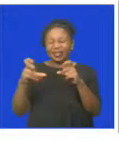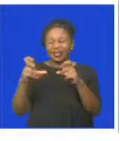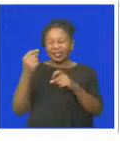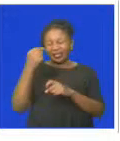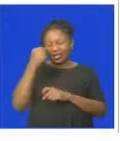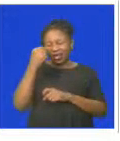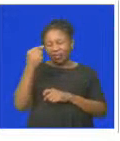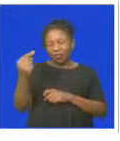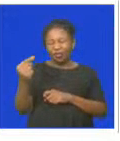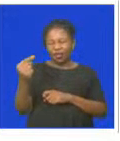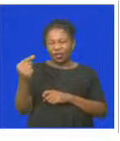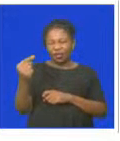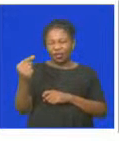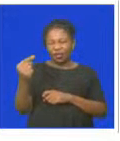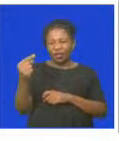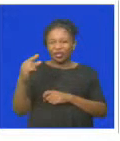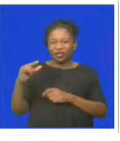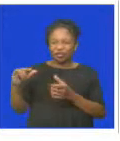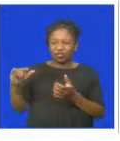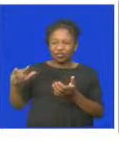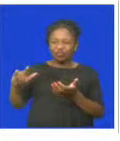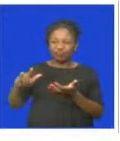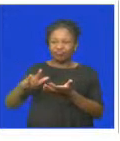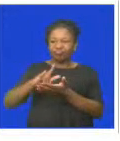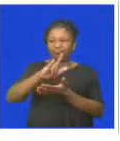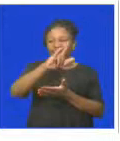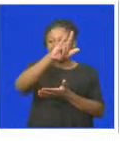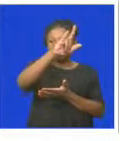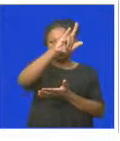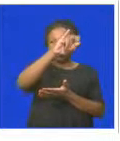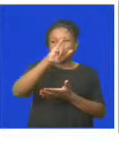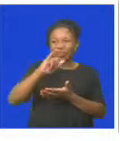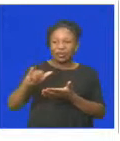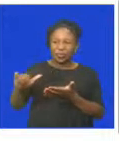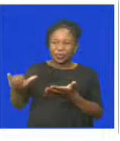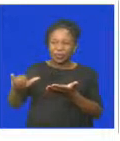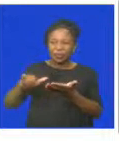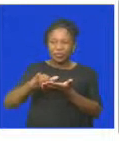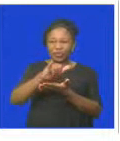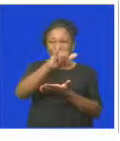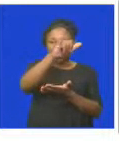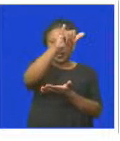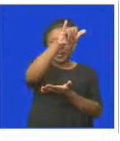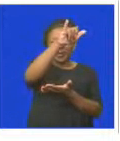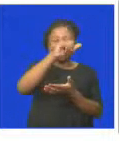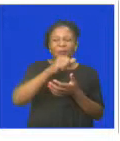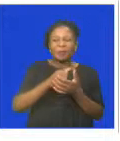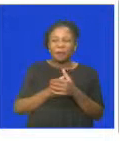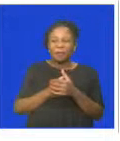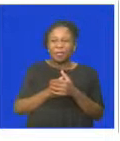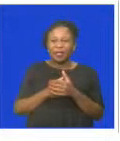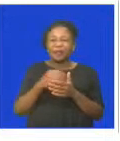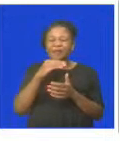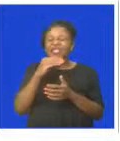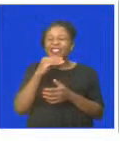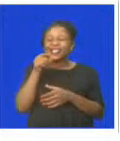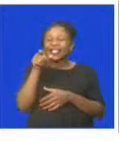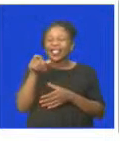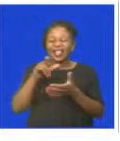airplane. Swazi Airlink. This is our flag. Show that it's an airplane of